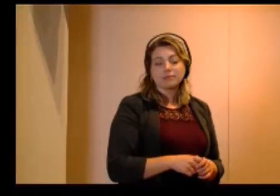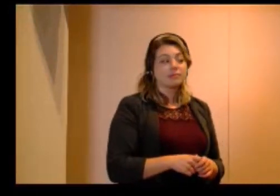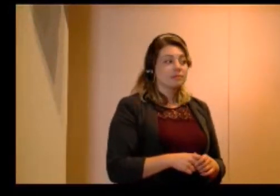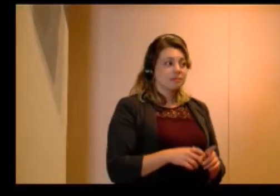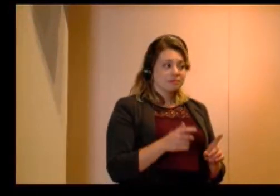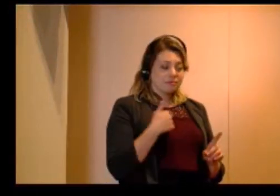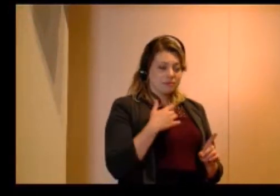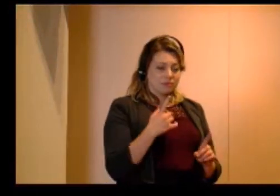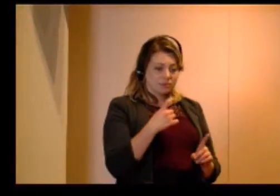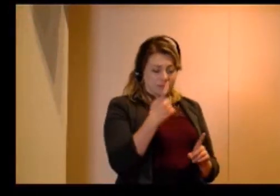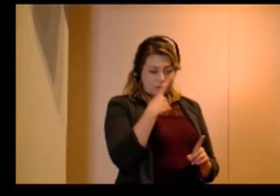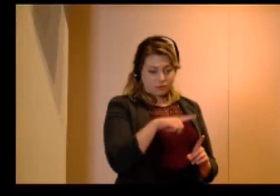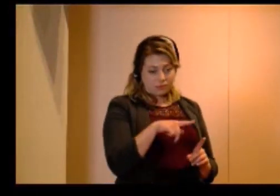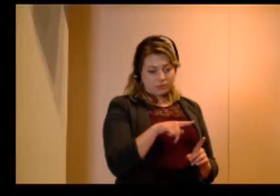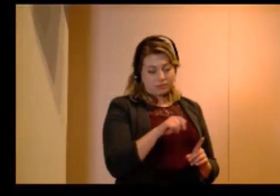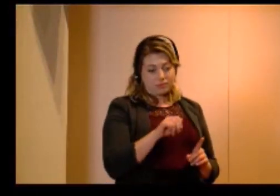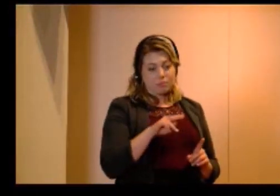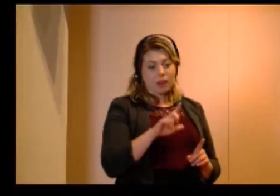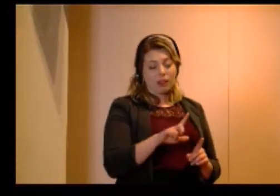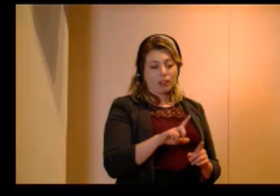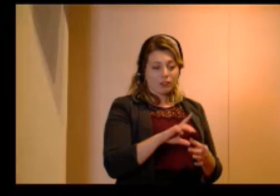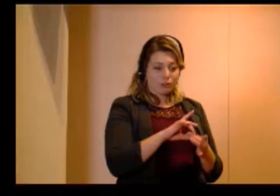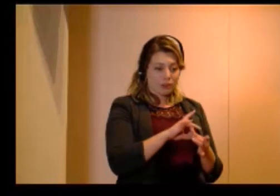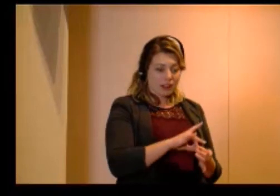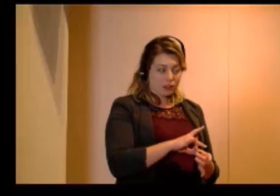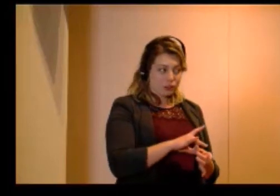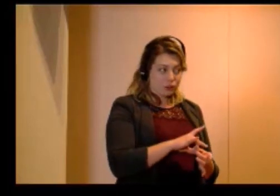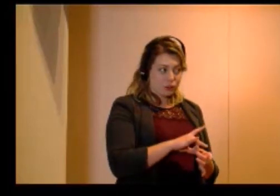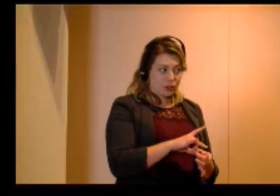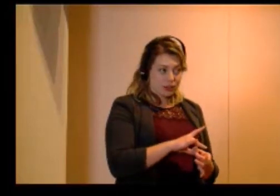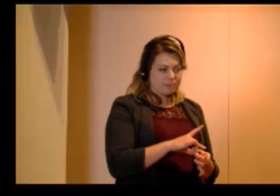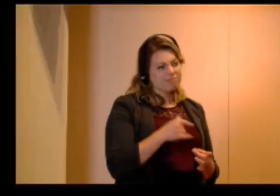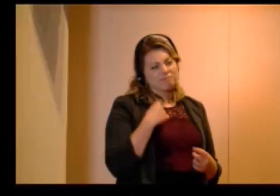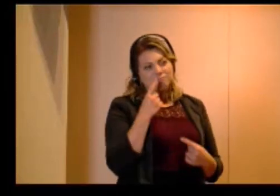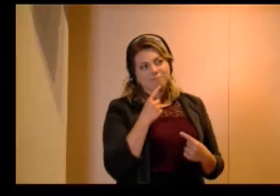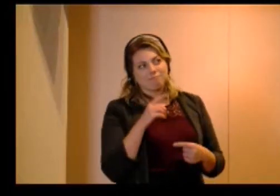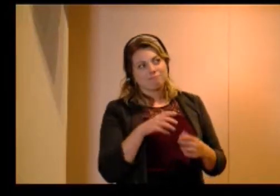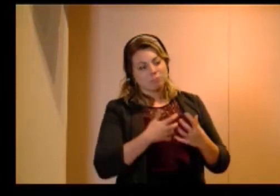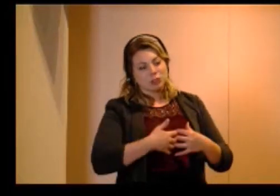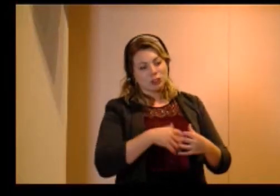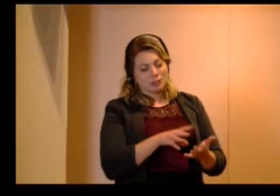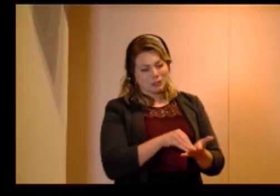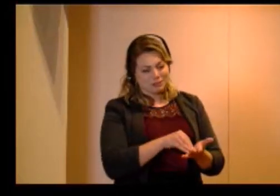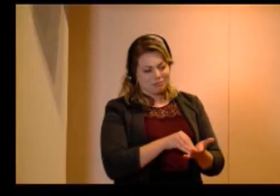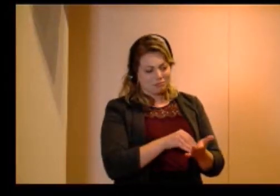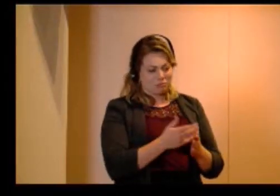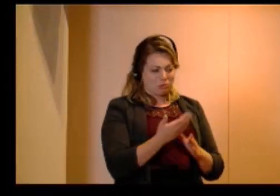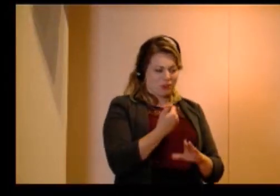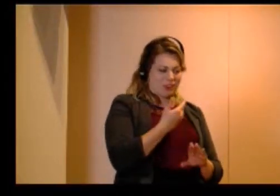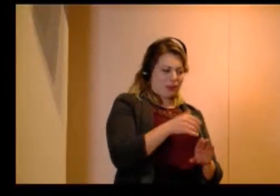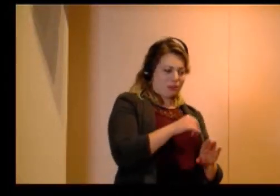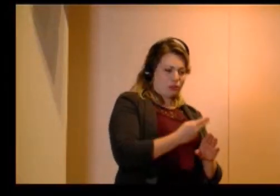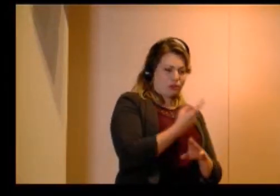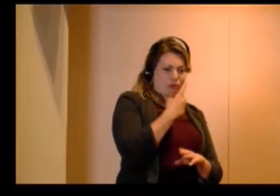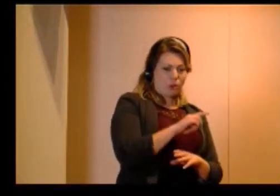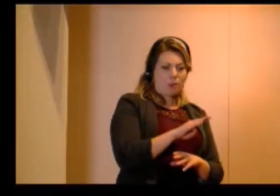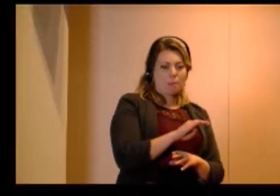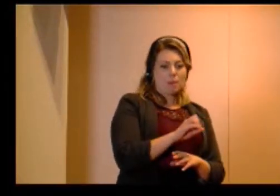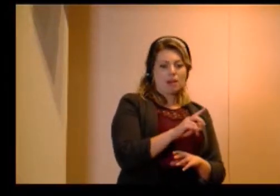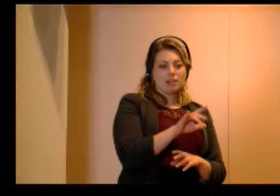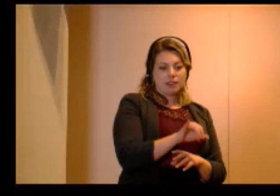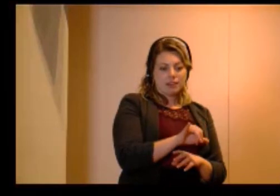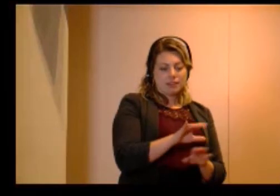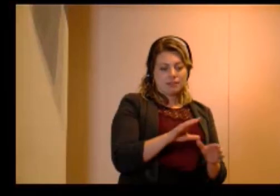I've got a question for Paul about just thinking about machine learning and how it was used for the botany collections to